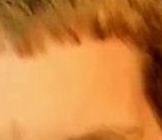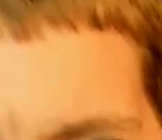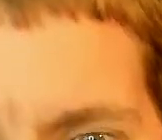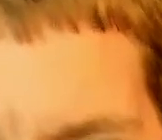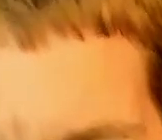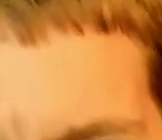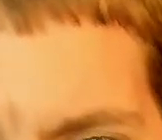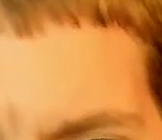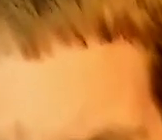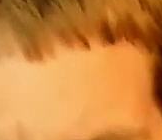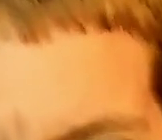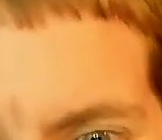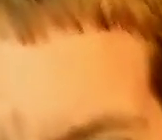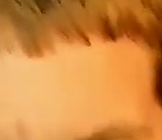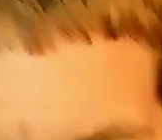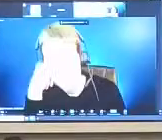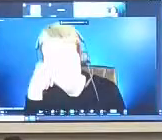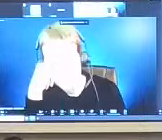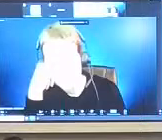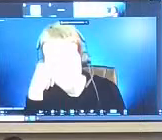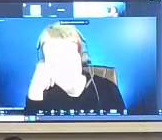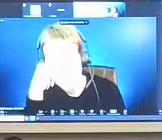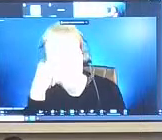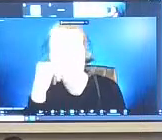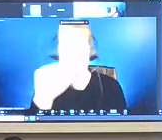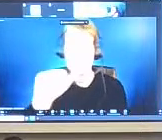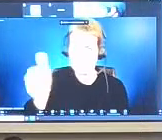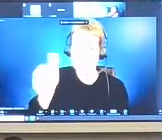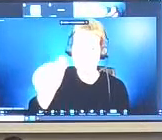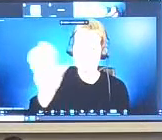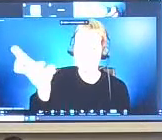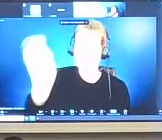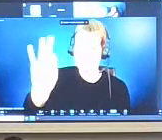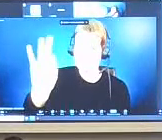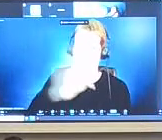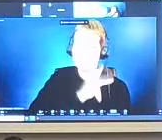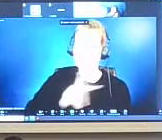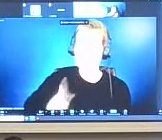1069 King Street. And 16, okay.